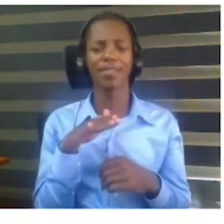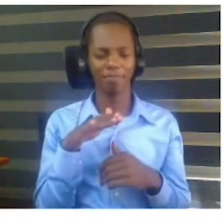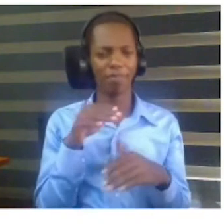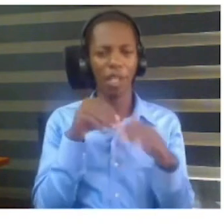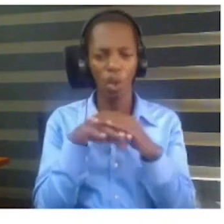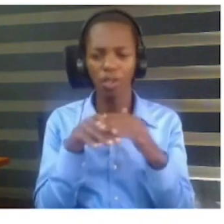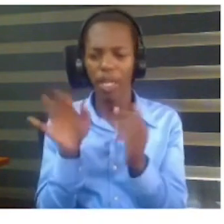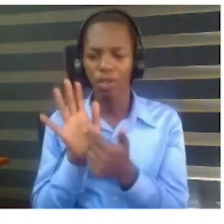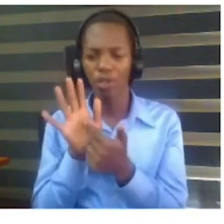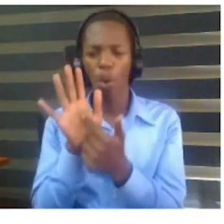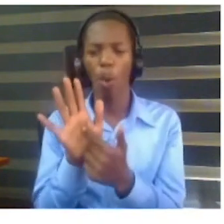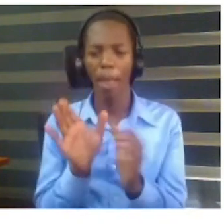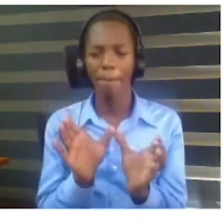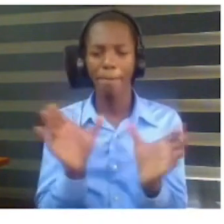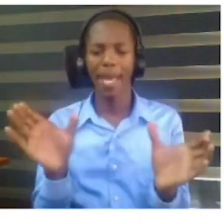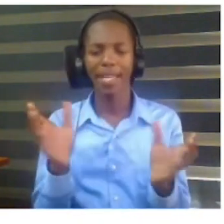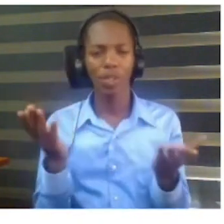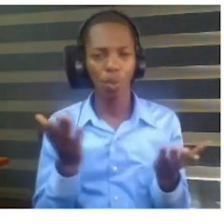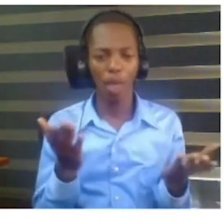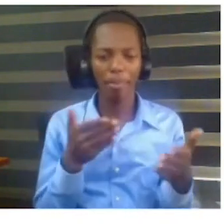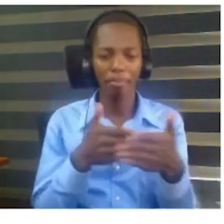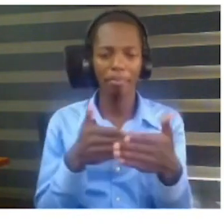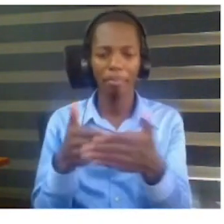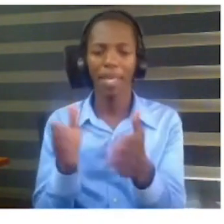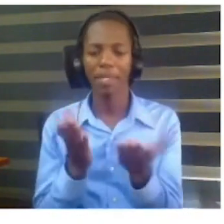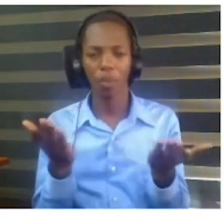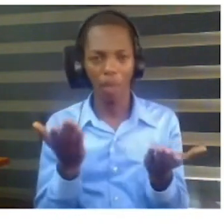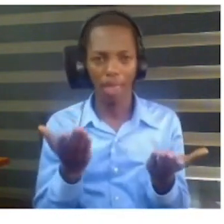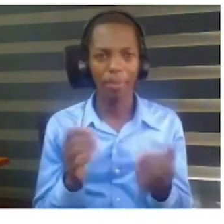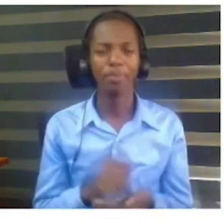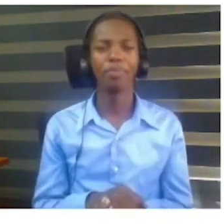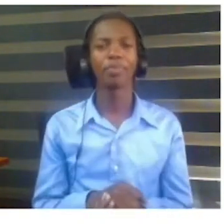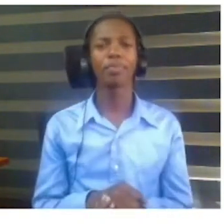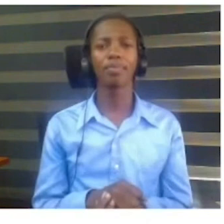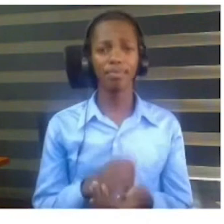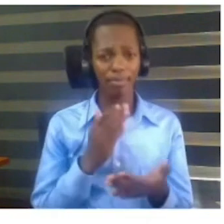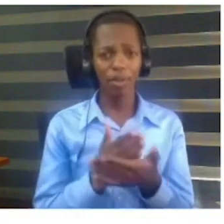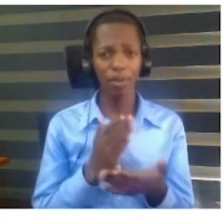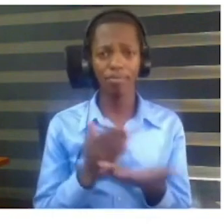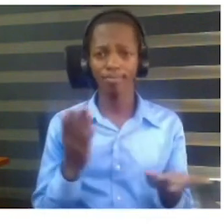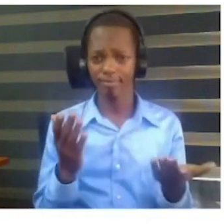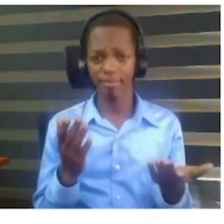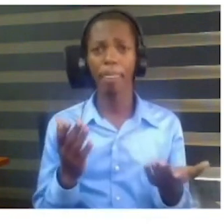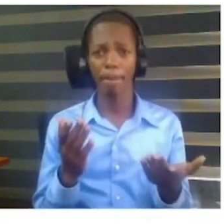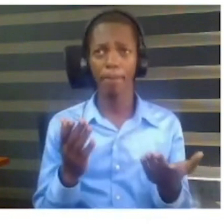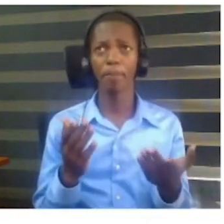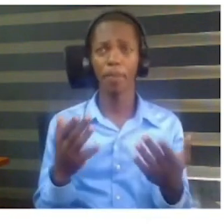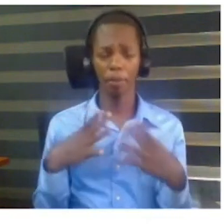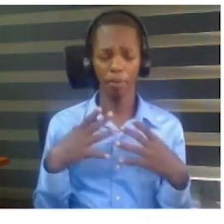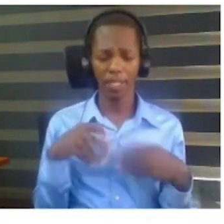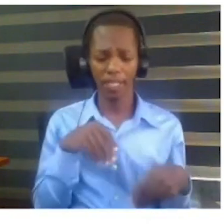especially for people with disabilities. And even though people with disabilities need the health information